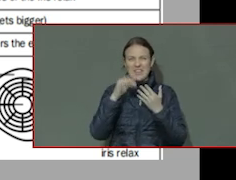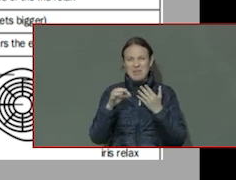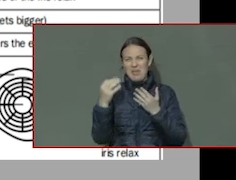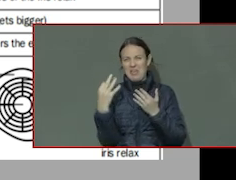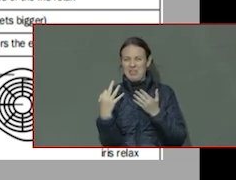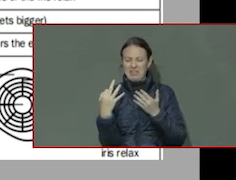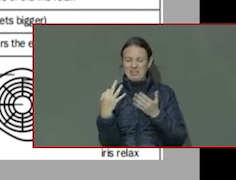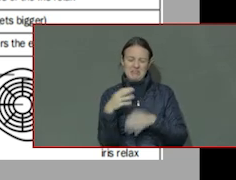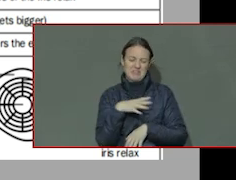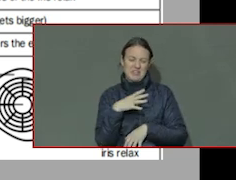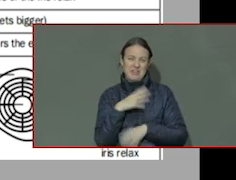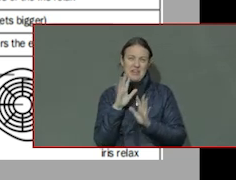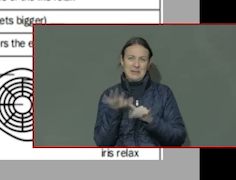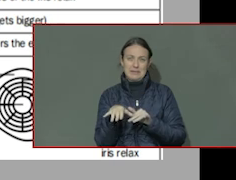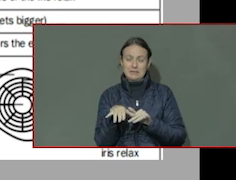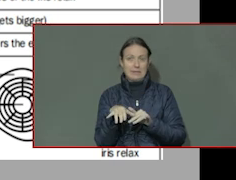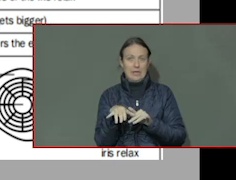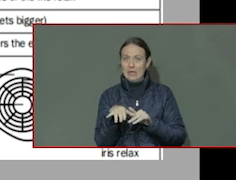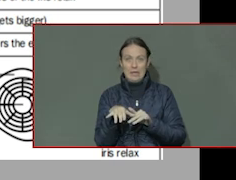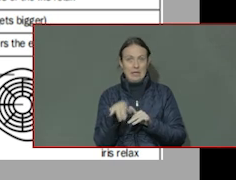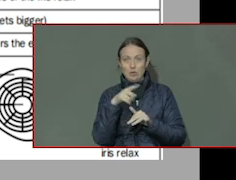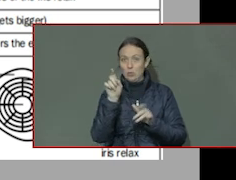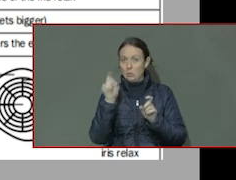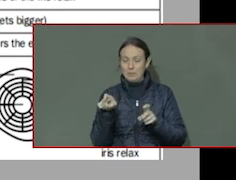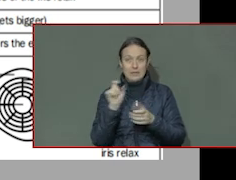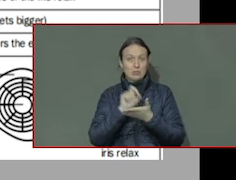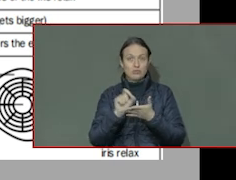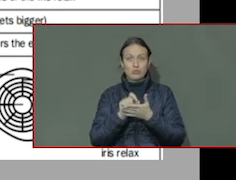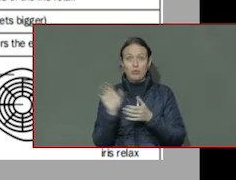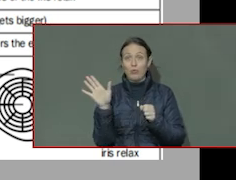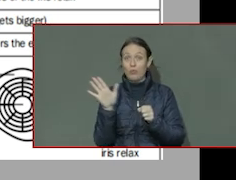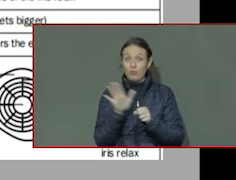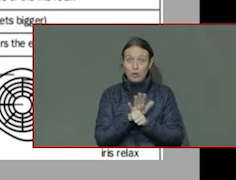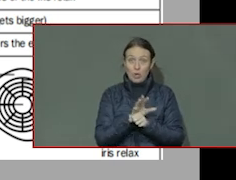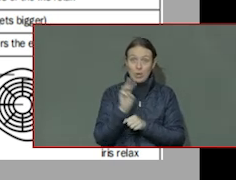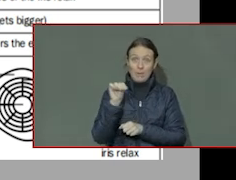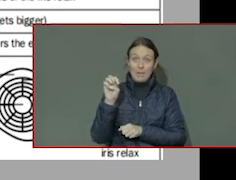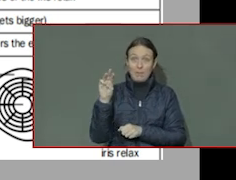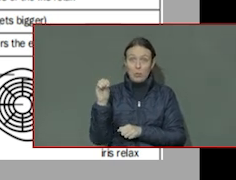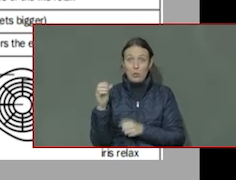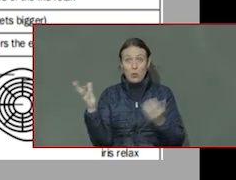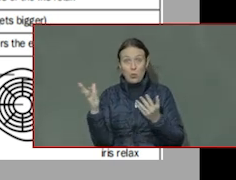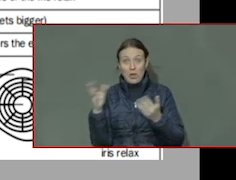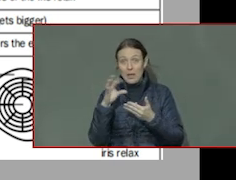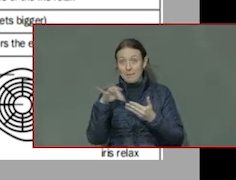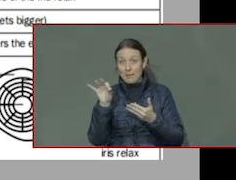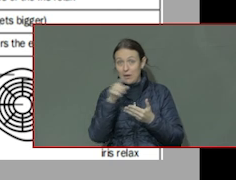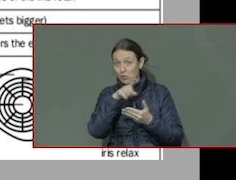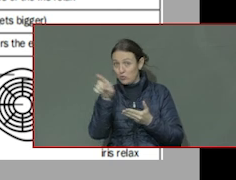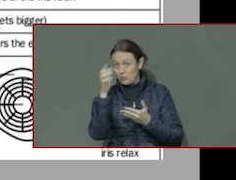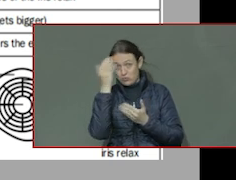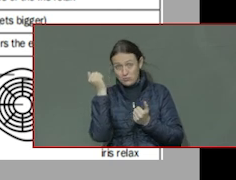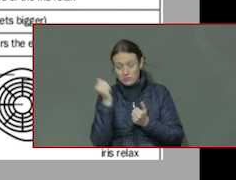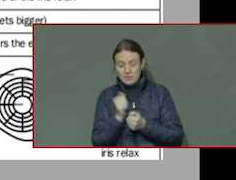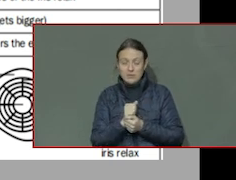3 allocated on the paper. You don't know which 3 marks is allocated on the memo. So make sure of that. And